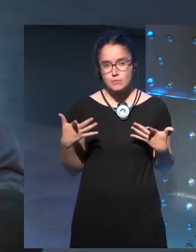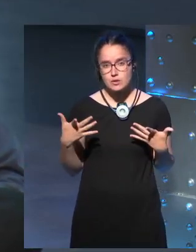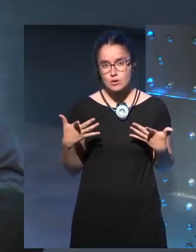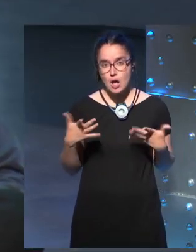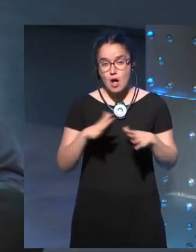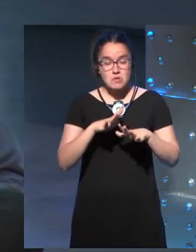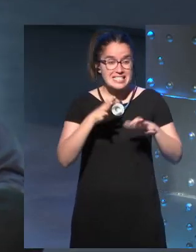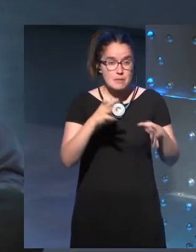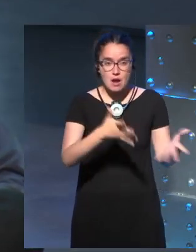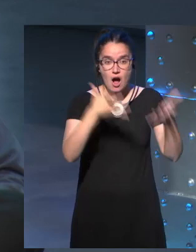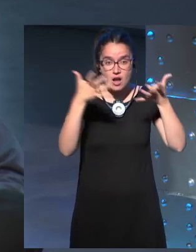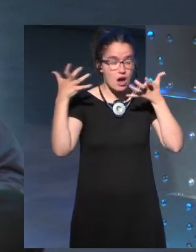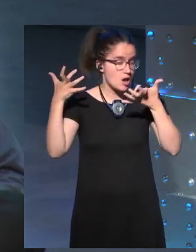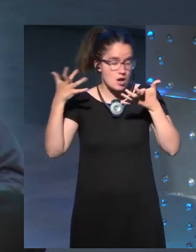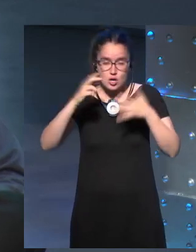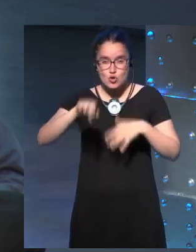your dream.